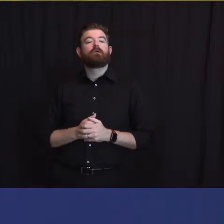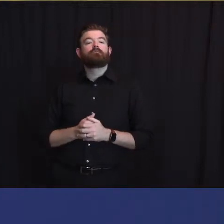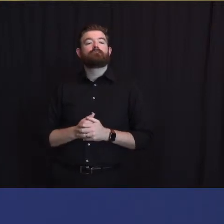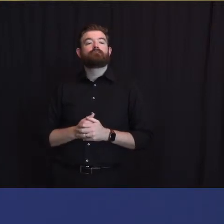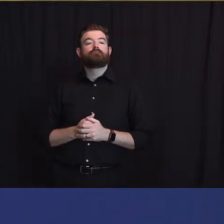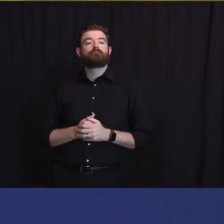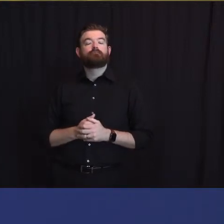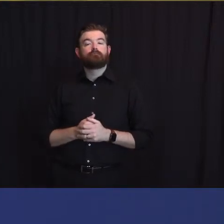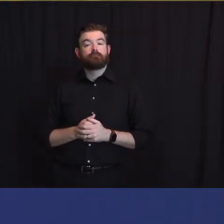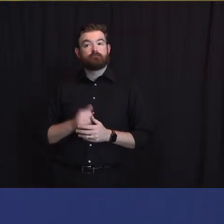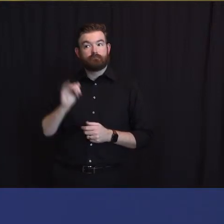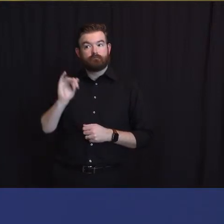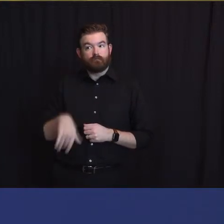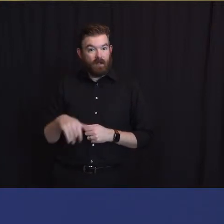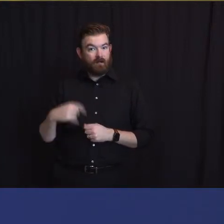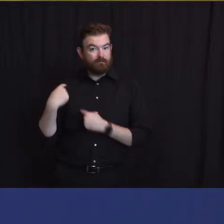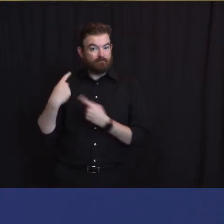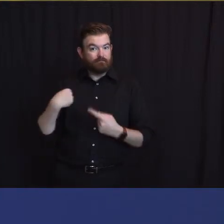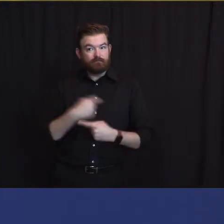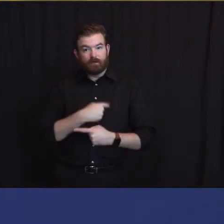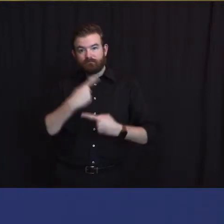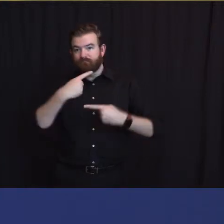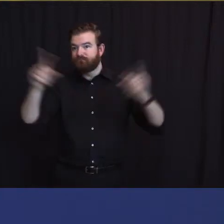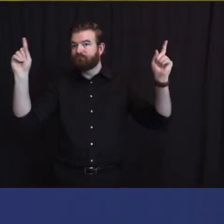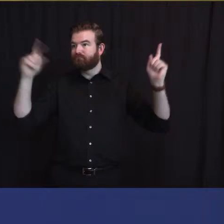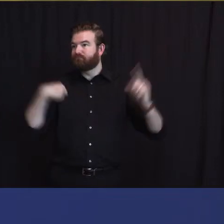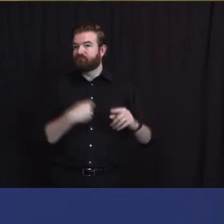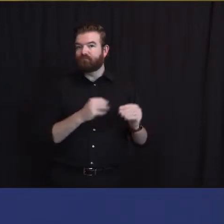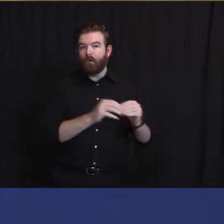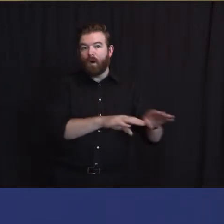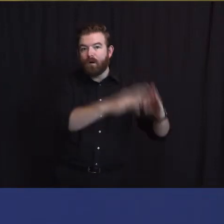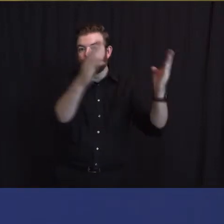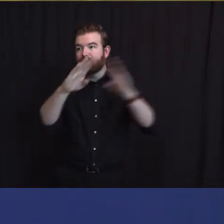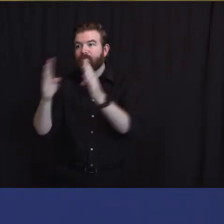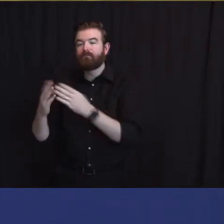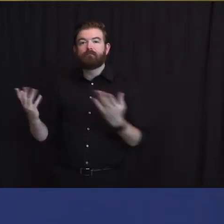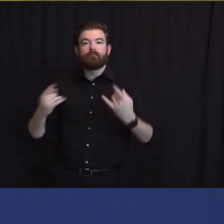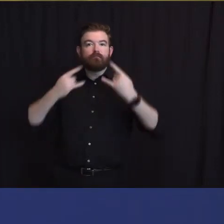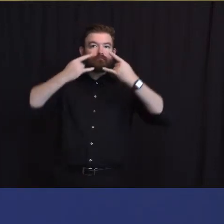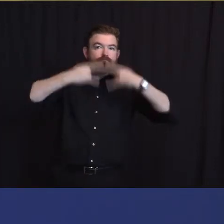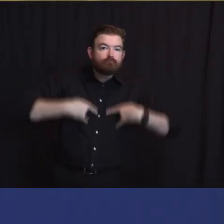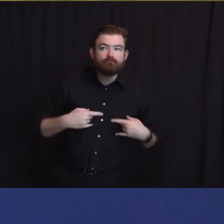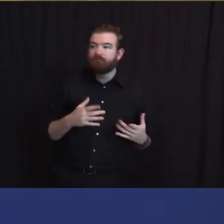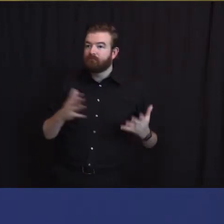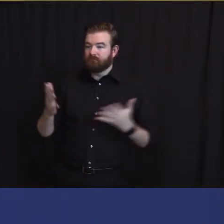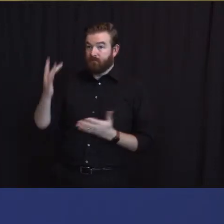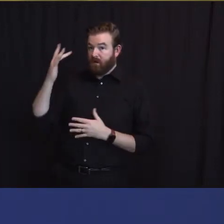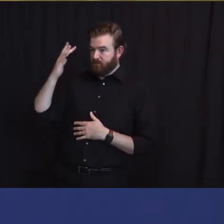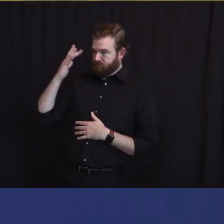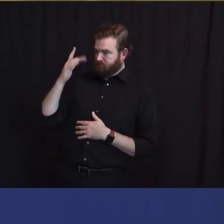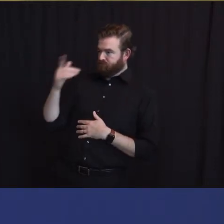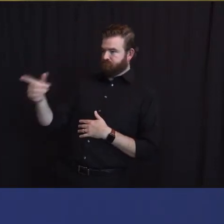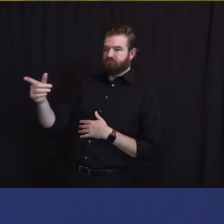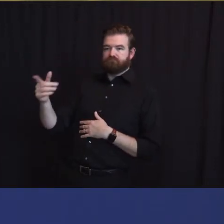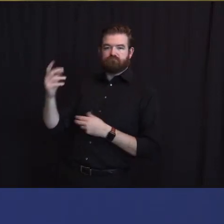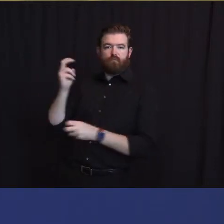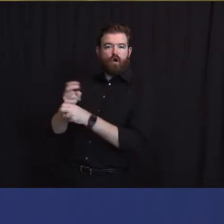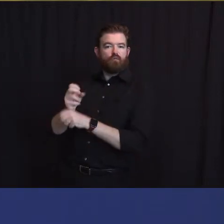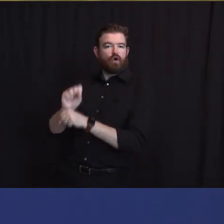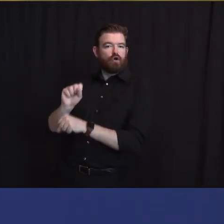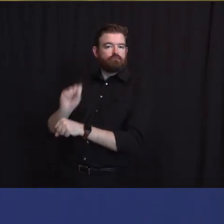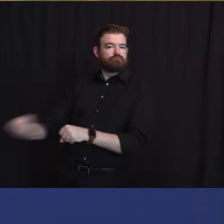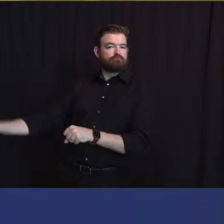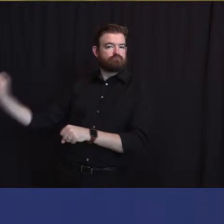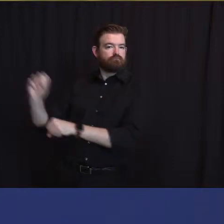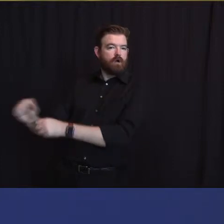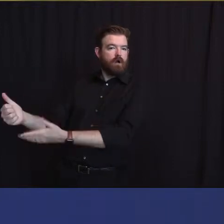hard work. And on behalf of all of us, I say thank you. And by the way, don't change your cell phone number,